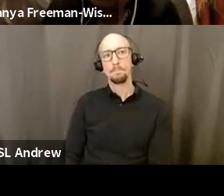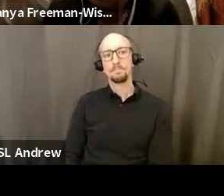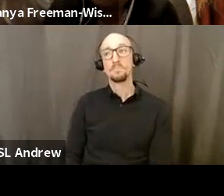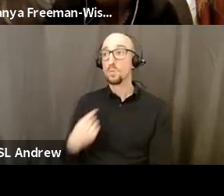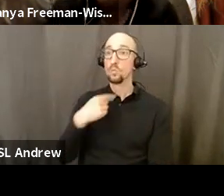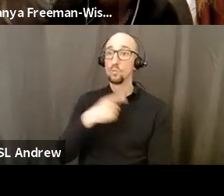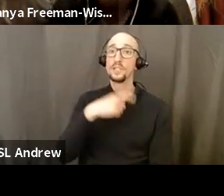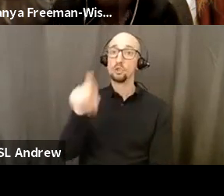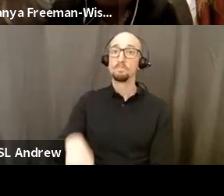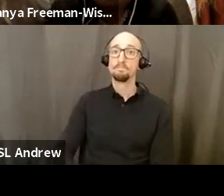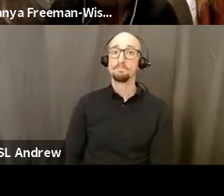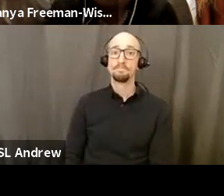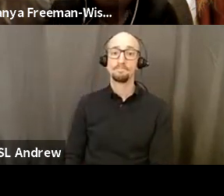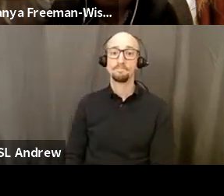we should.